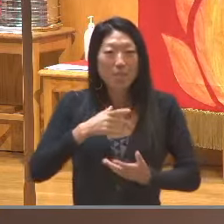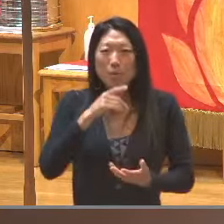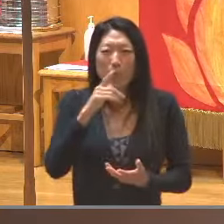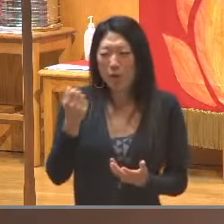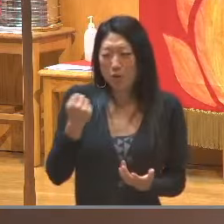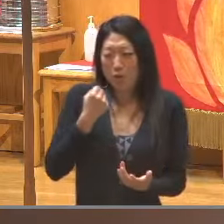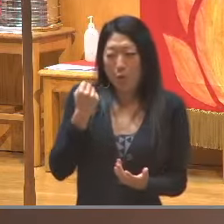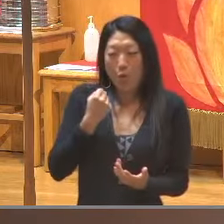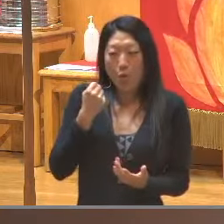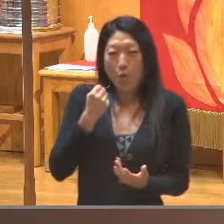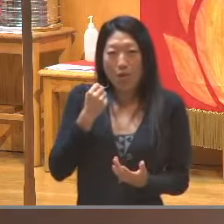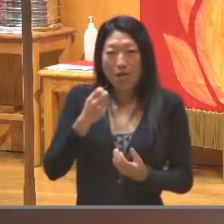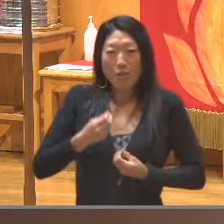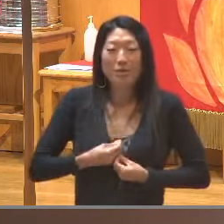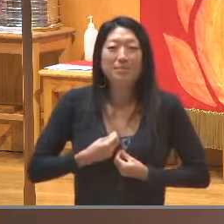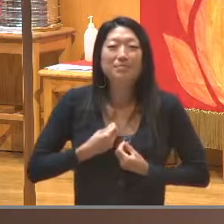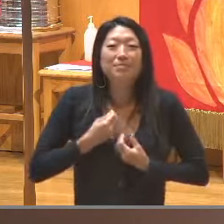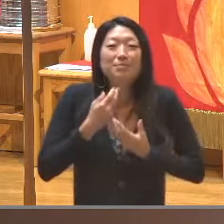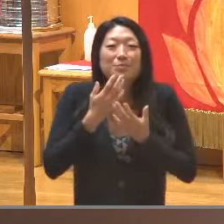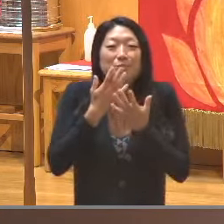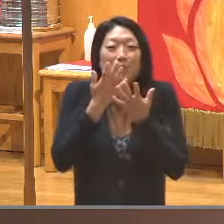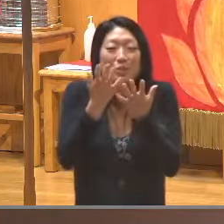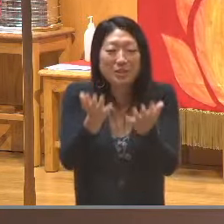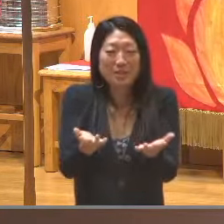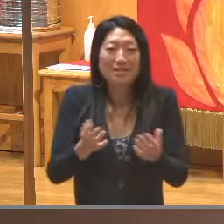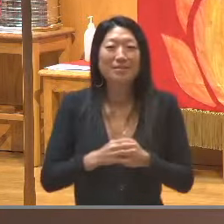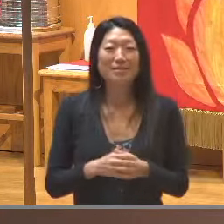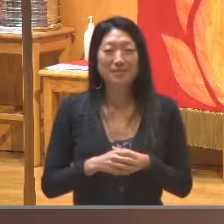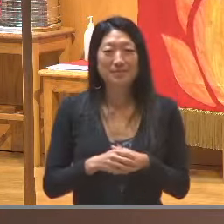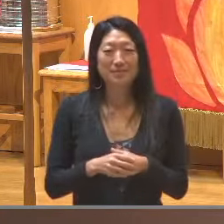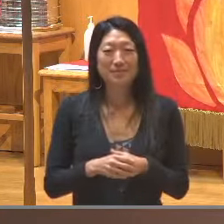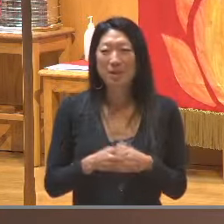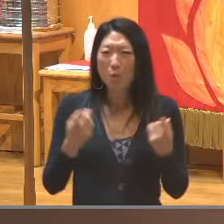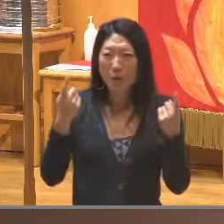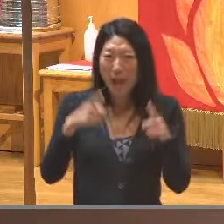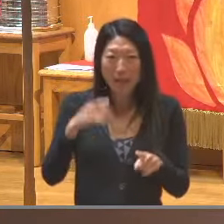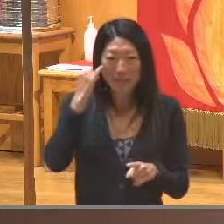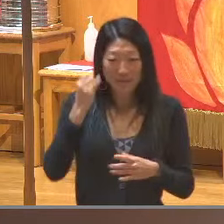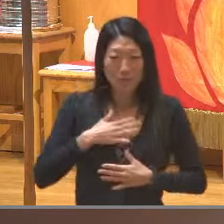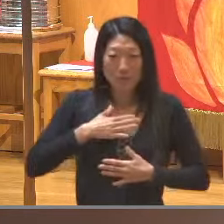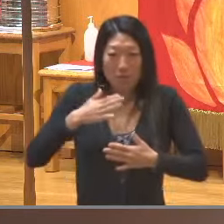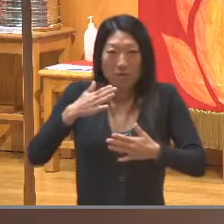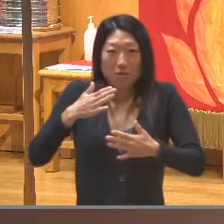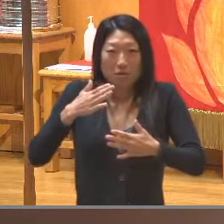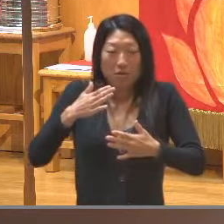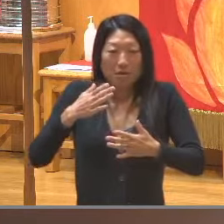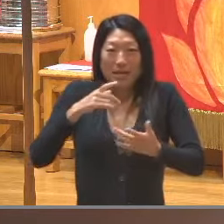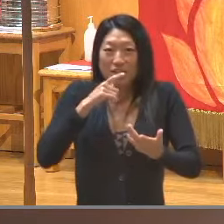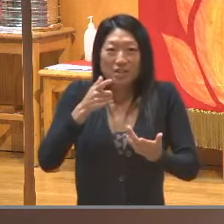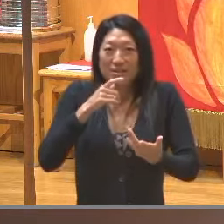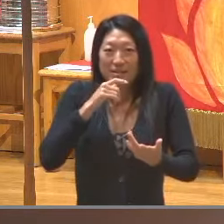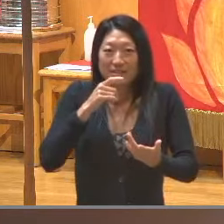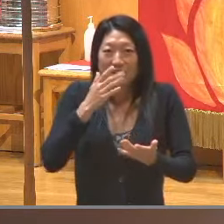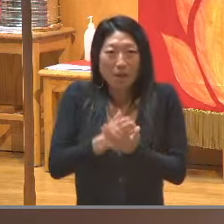just hold on to it, right? Because what would happen if you just held on to your breath all the time? Do you know what would happen?